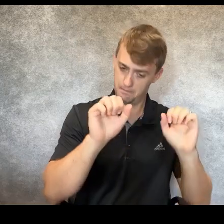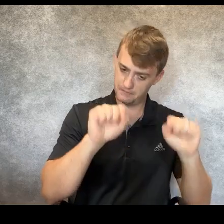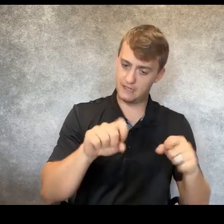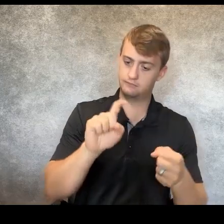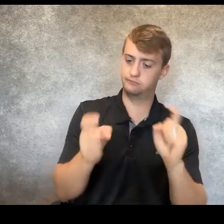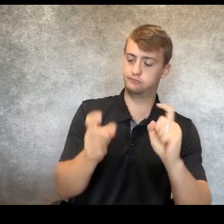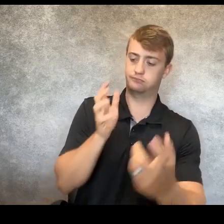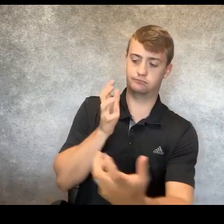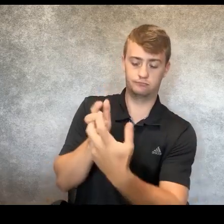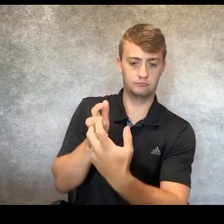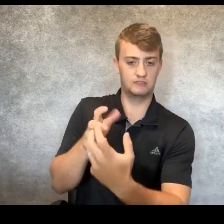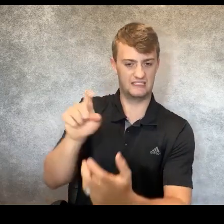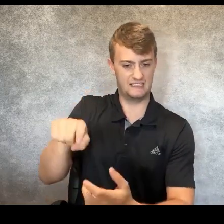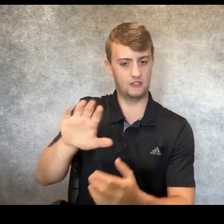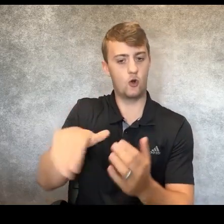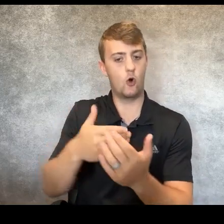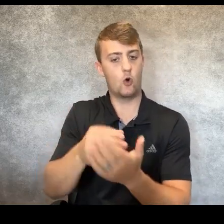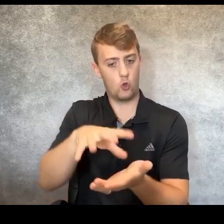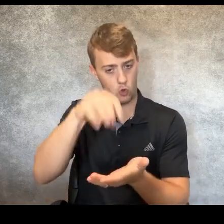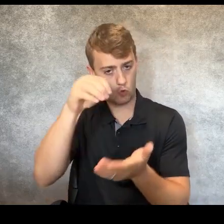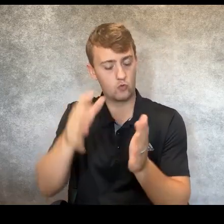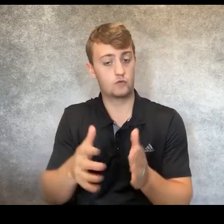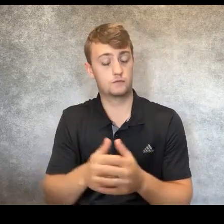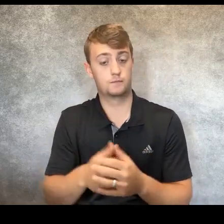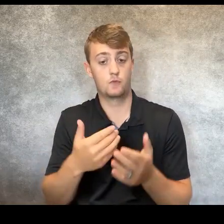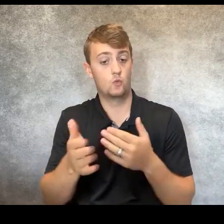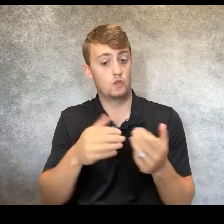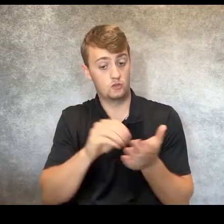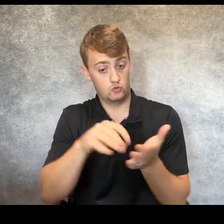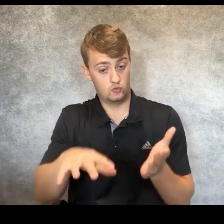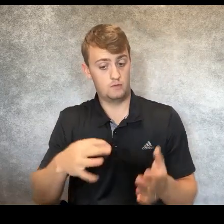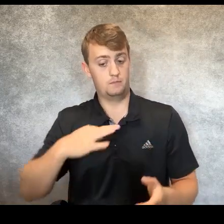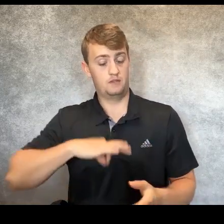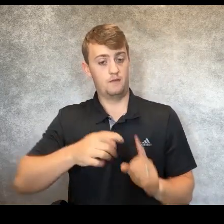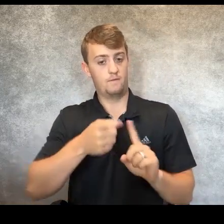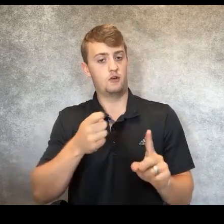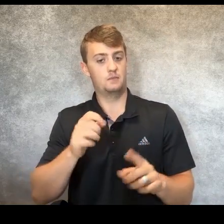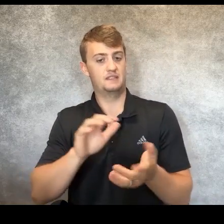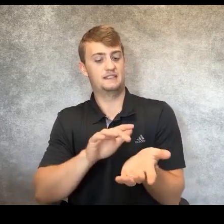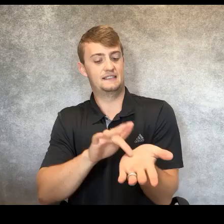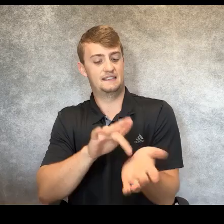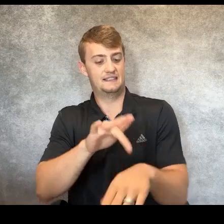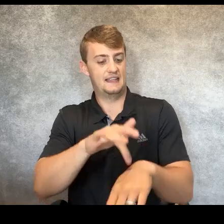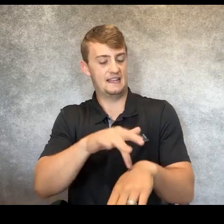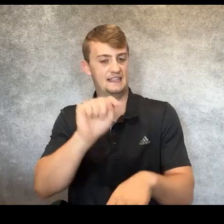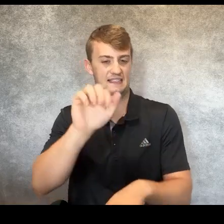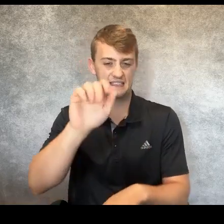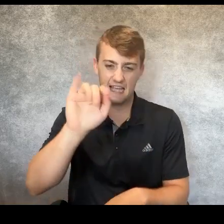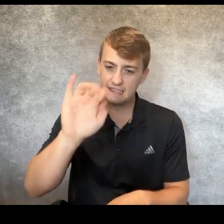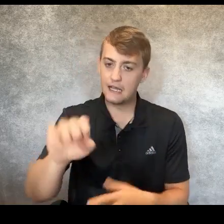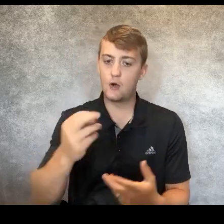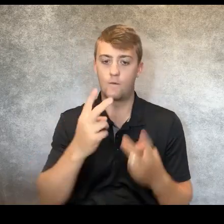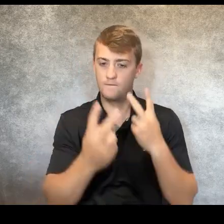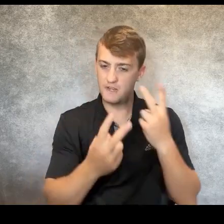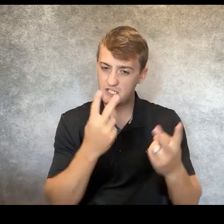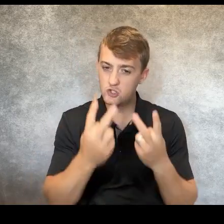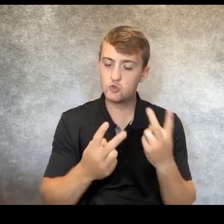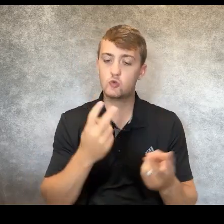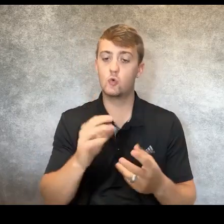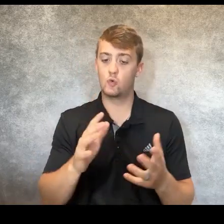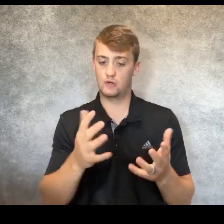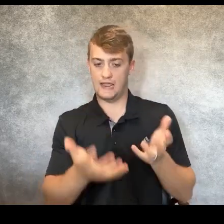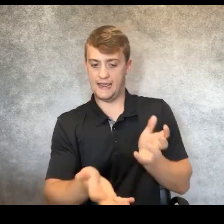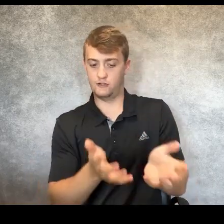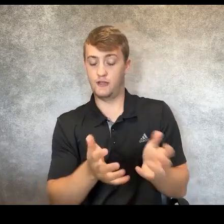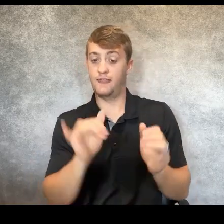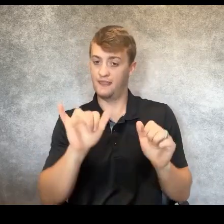to meet the needs of all learners. Whether a student benefits from tactile input, visual cues, or simplified handling,